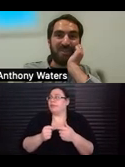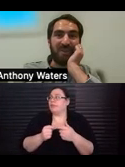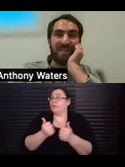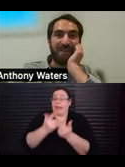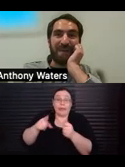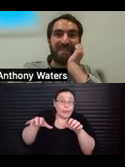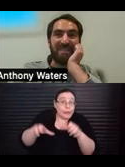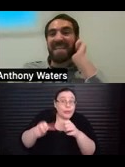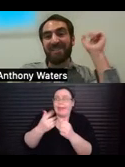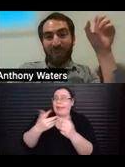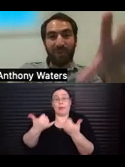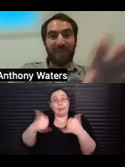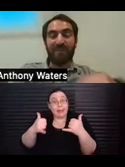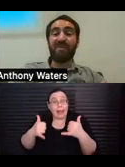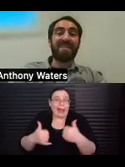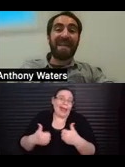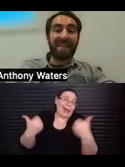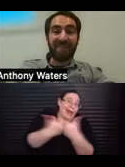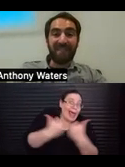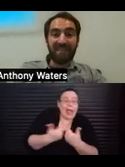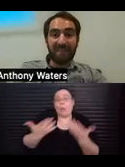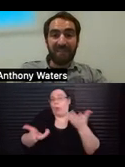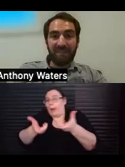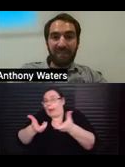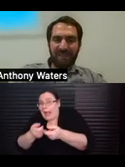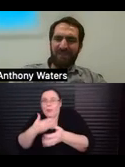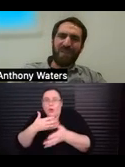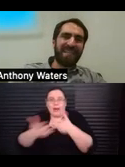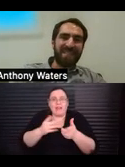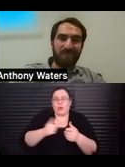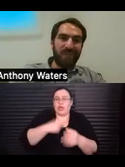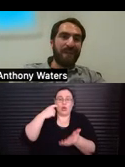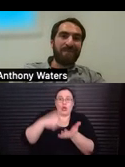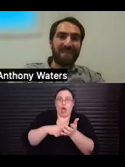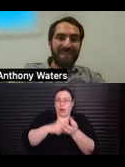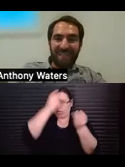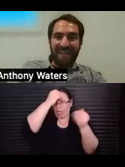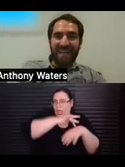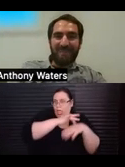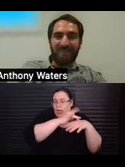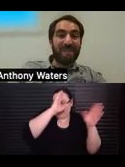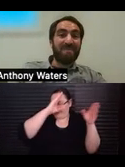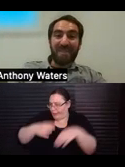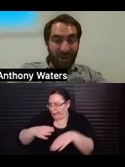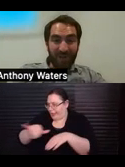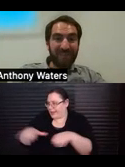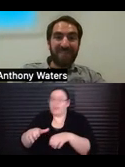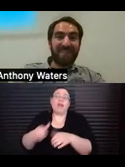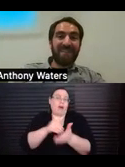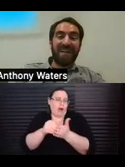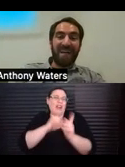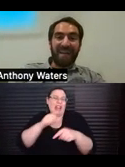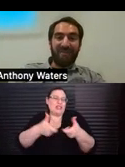you just notice that your mind just gets totally engrossed in that activity? Like for a lot of kids, it's video games, but for some it's